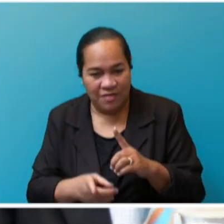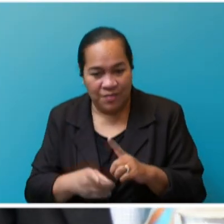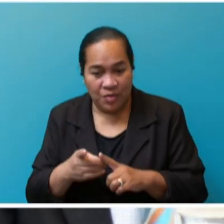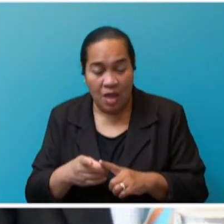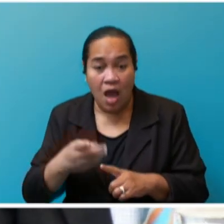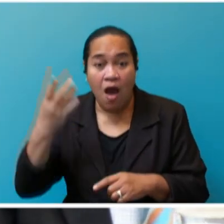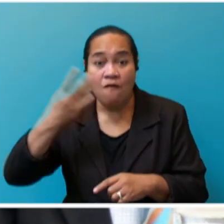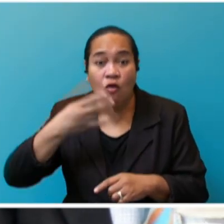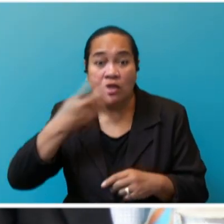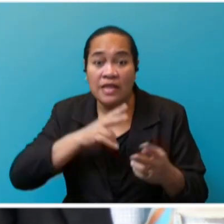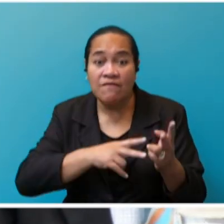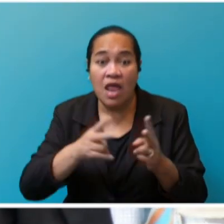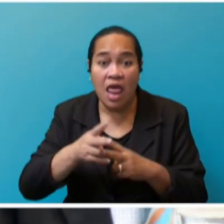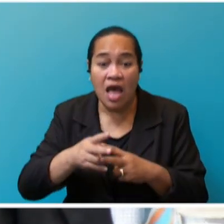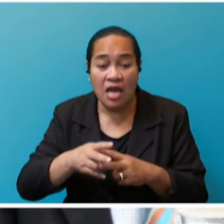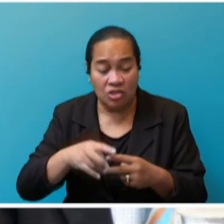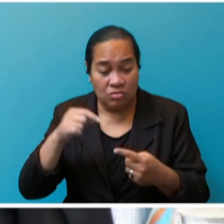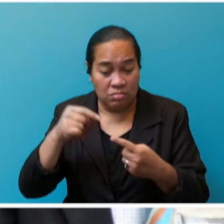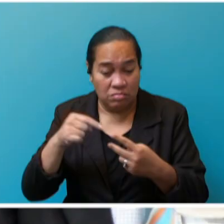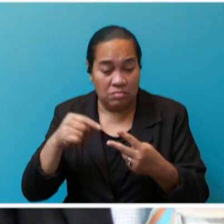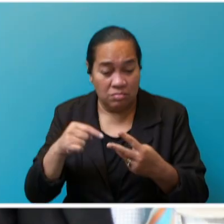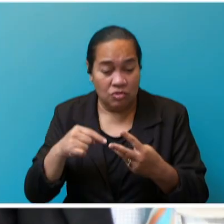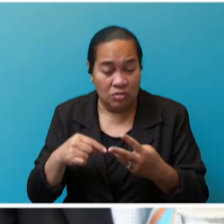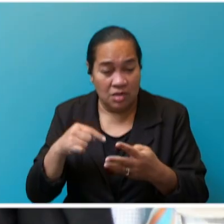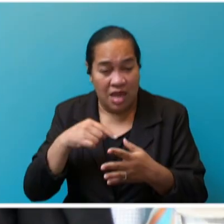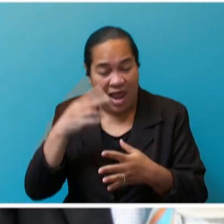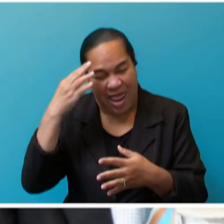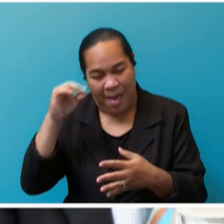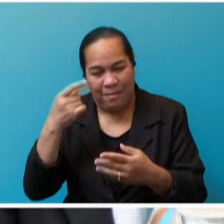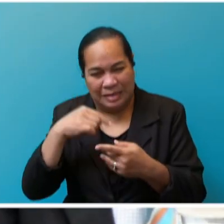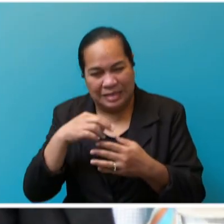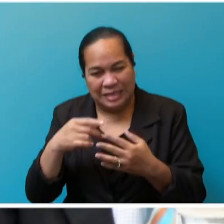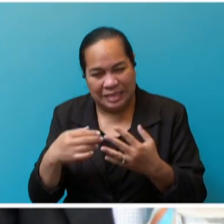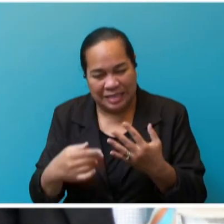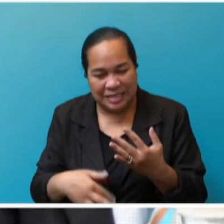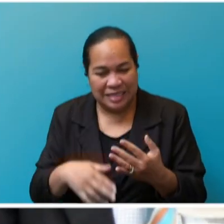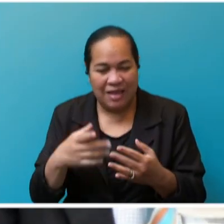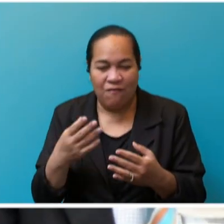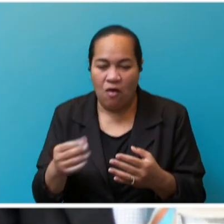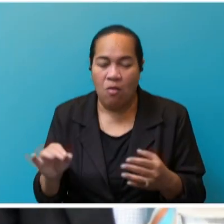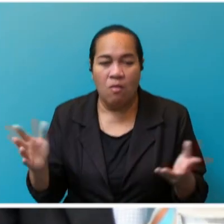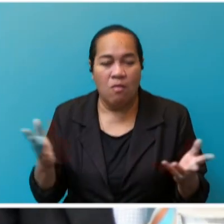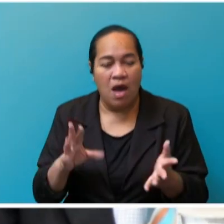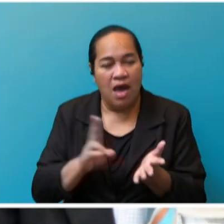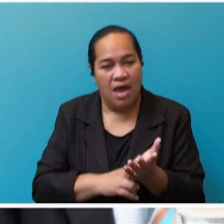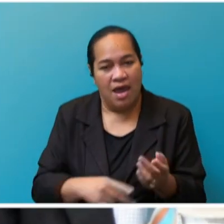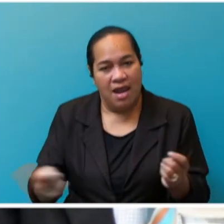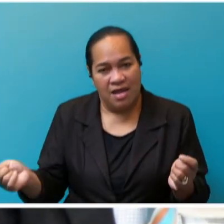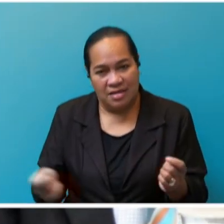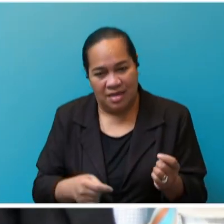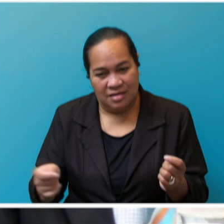of Narayawa, Wainimakutu, Nangarawai, Seliandrau, Waimvaka,